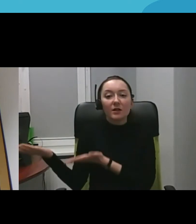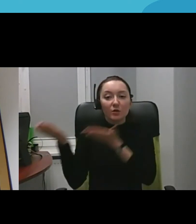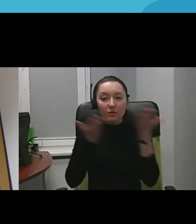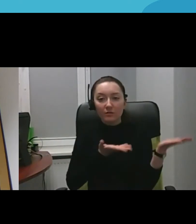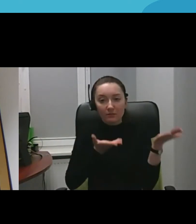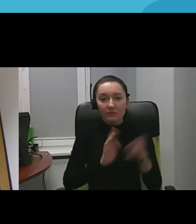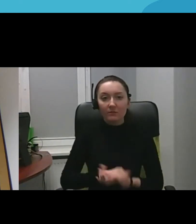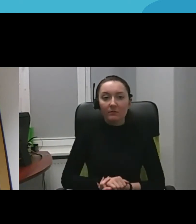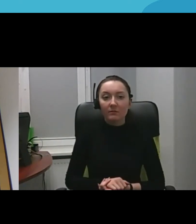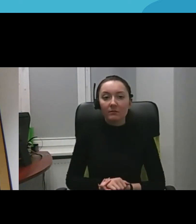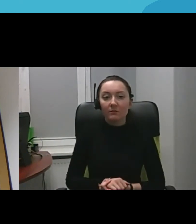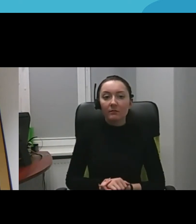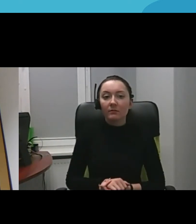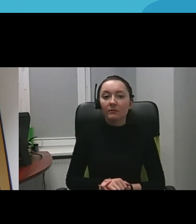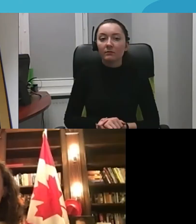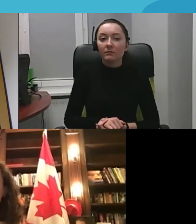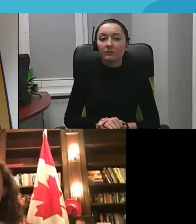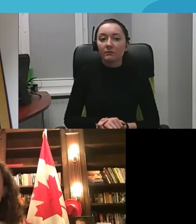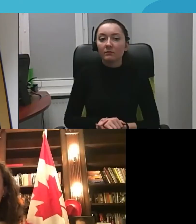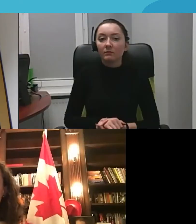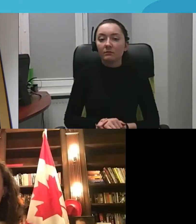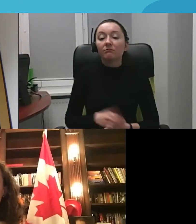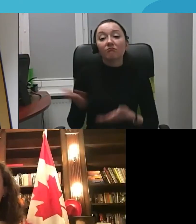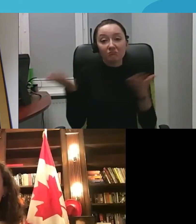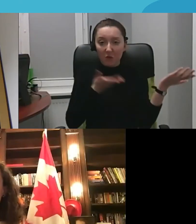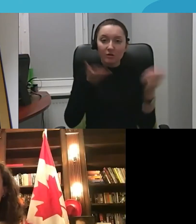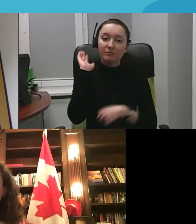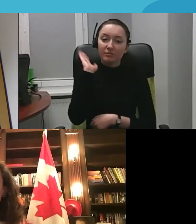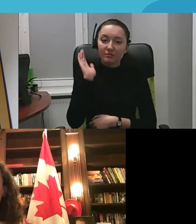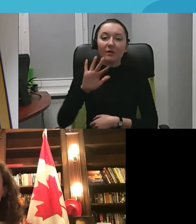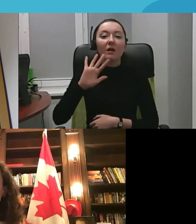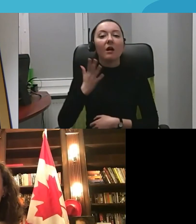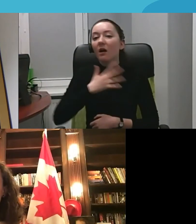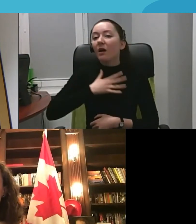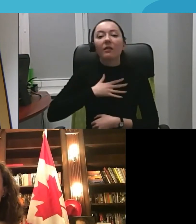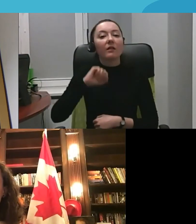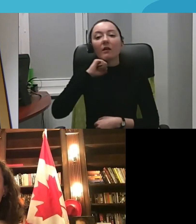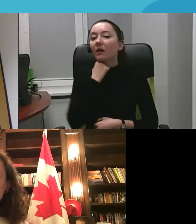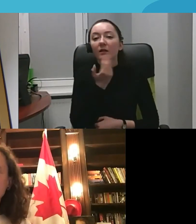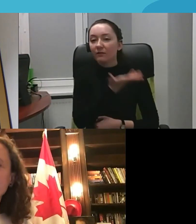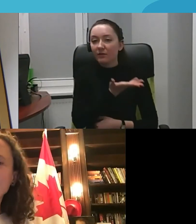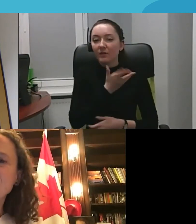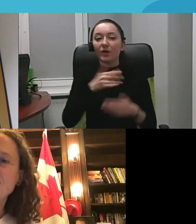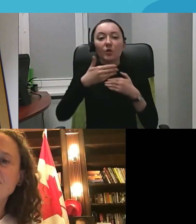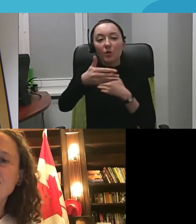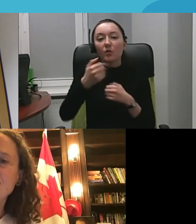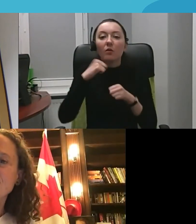happening in Canada, what's Canada doing, what it's thinking to do. Yeah.